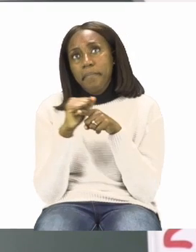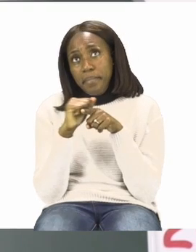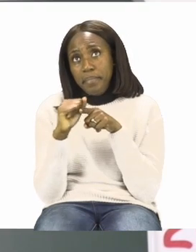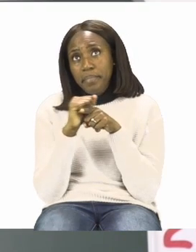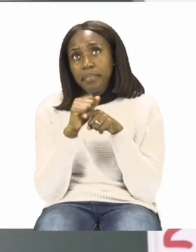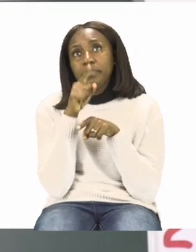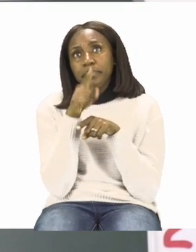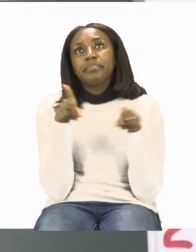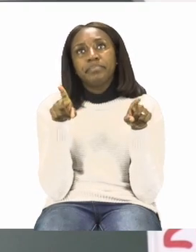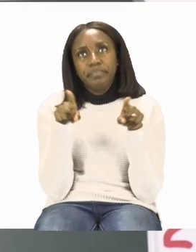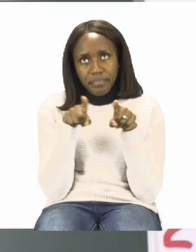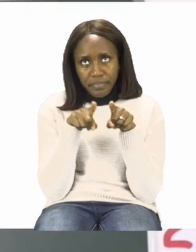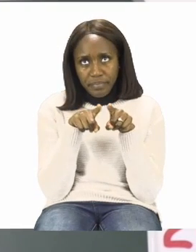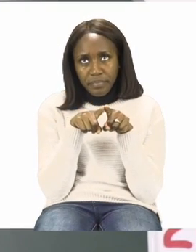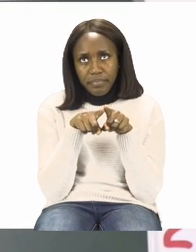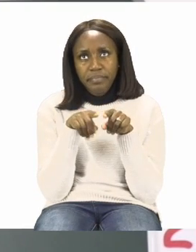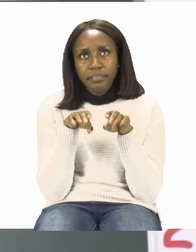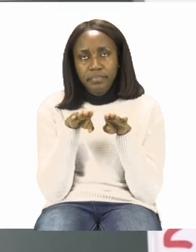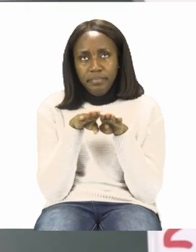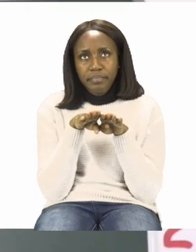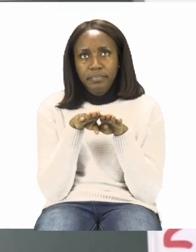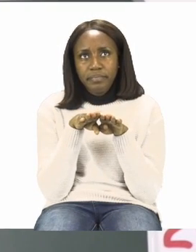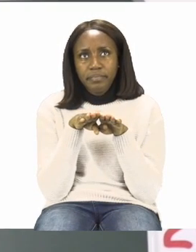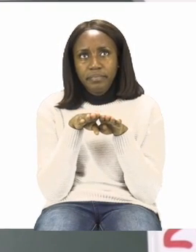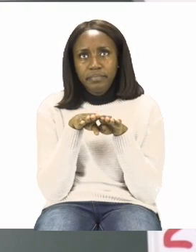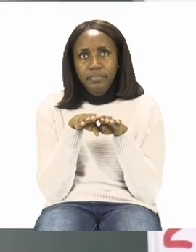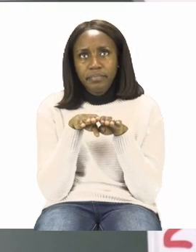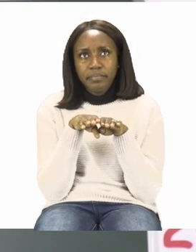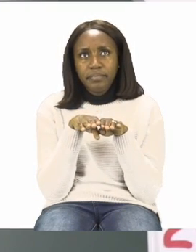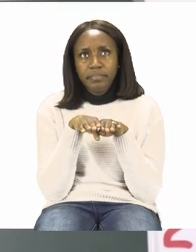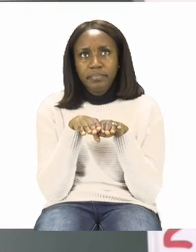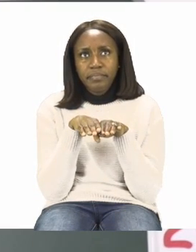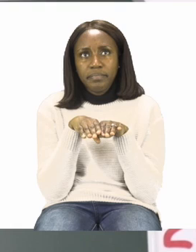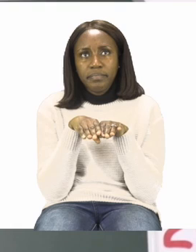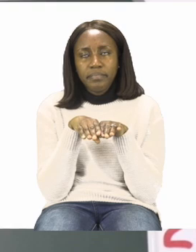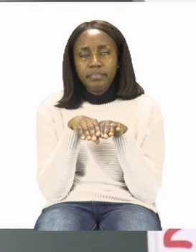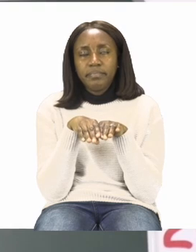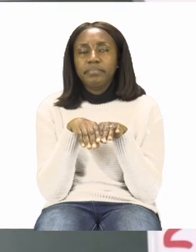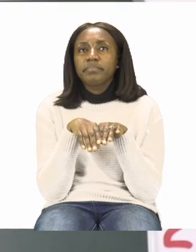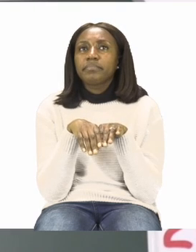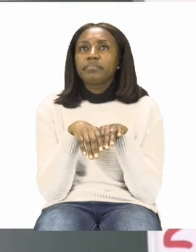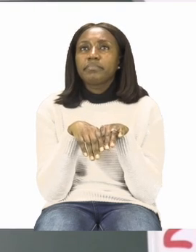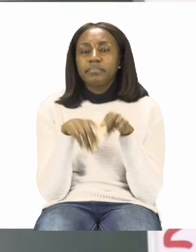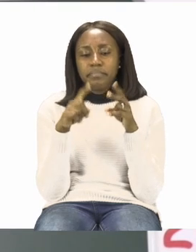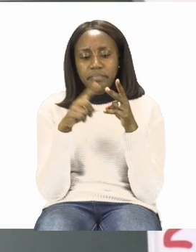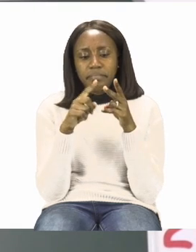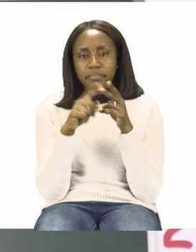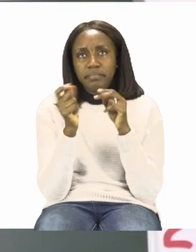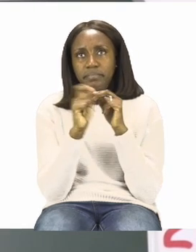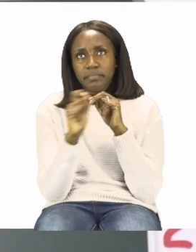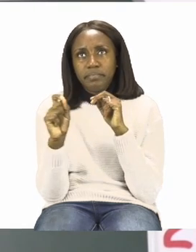ruler. Let's do that for the second word, chalkboard.